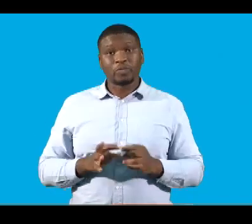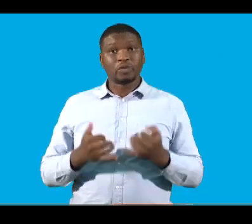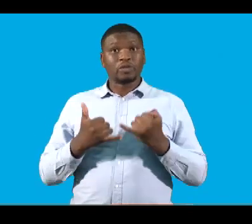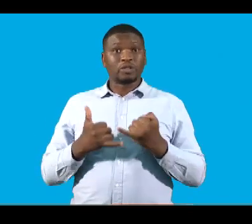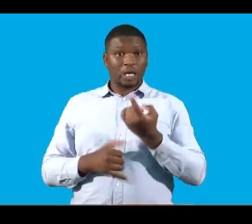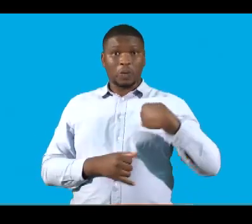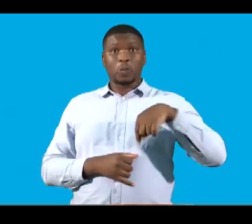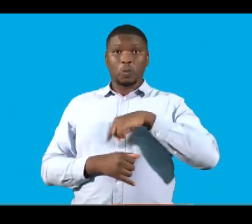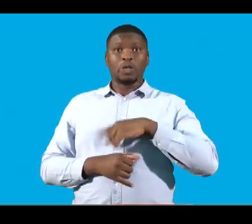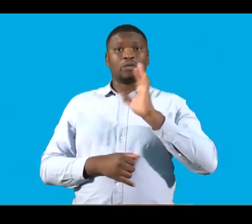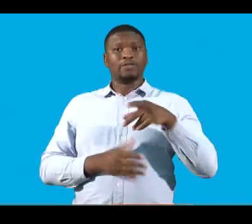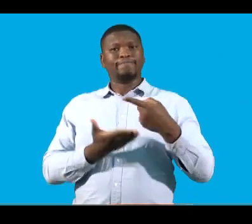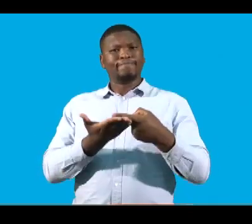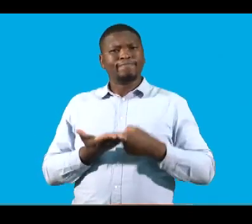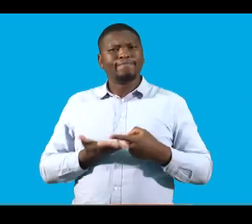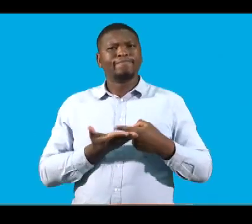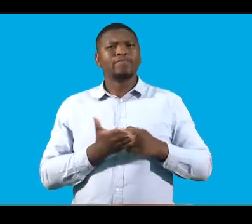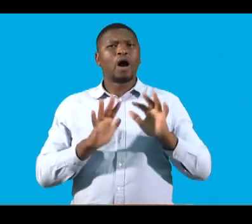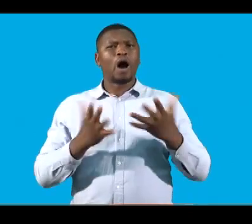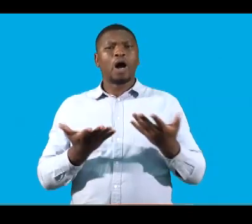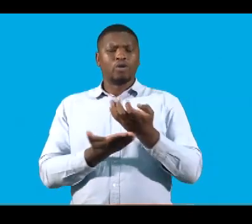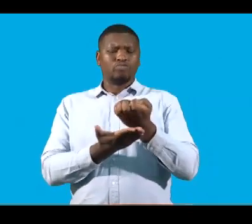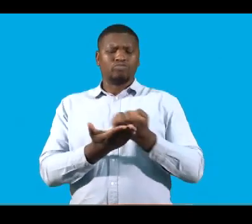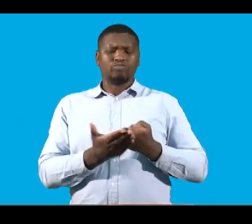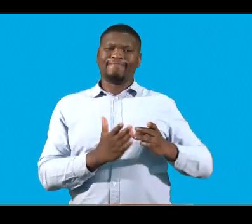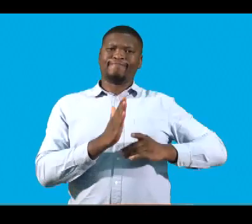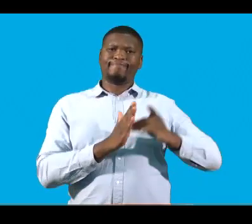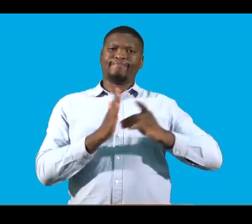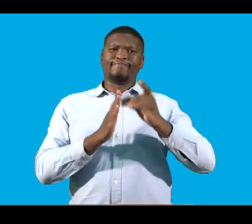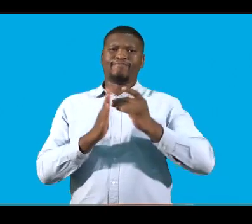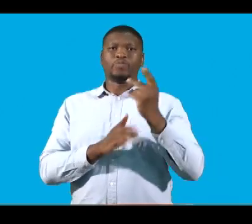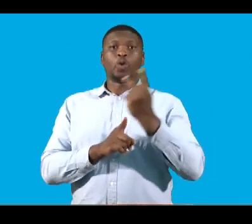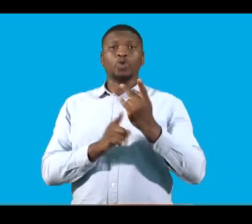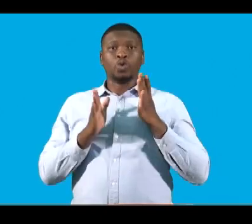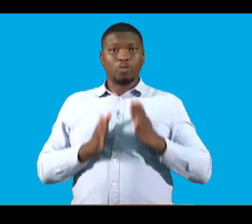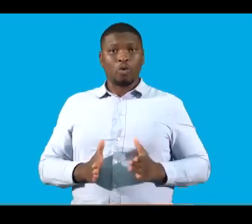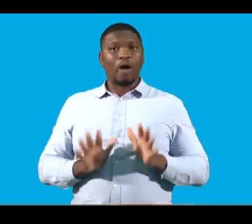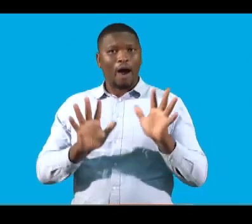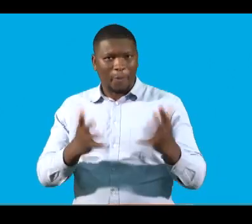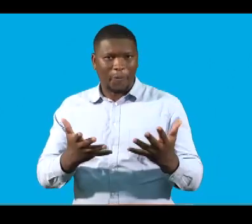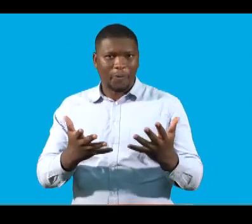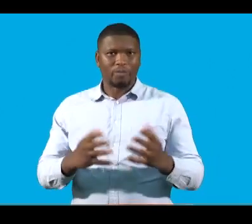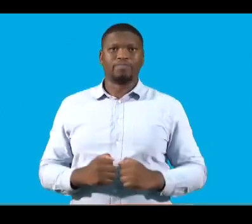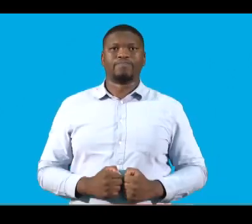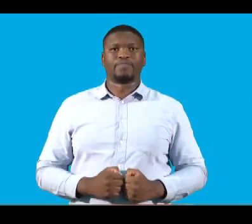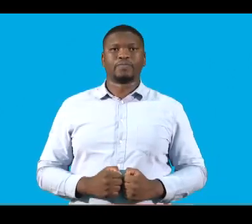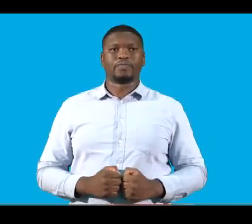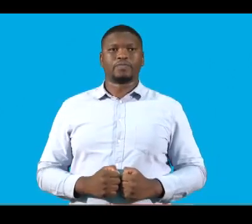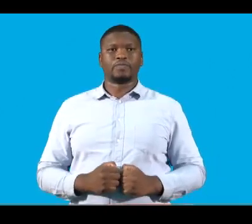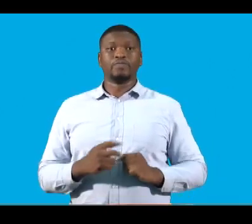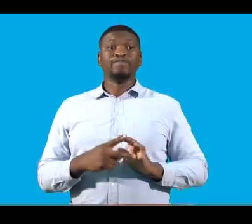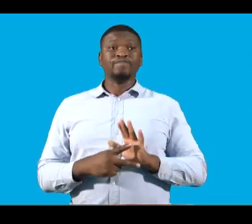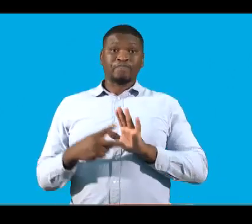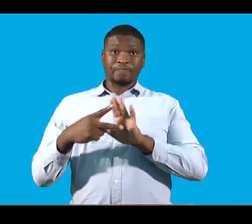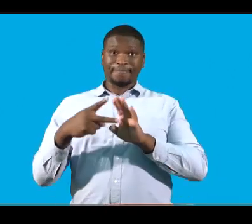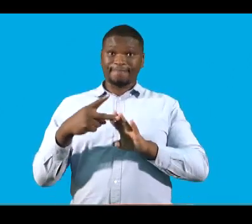thesis statement on. Now we are going to discuss how our essay will develop and what our body paragraphs are going to